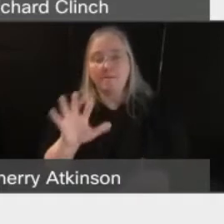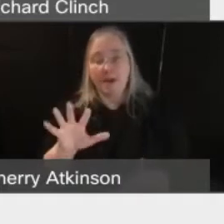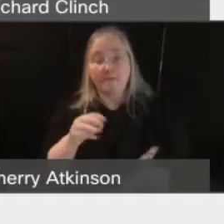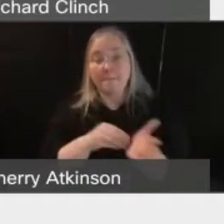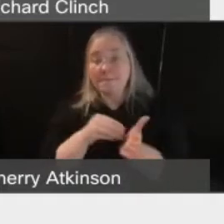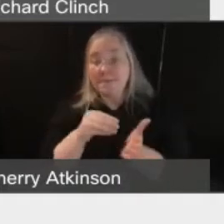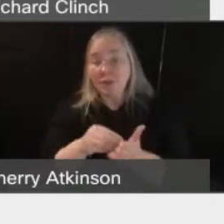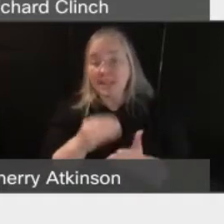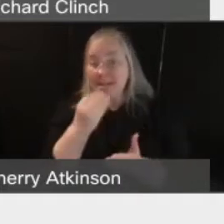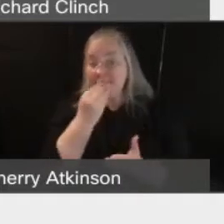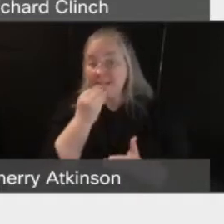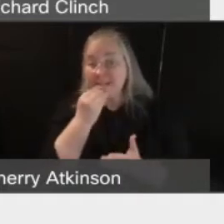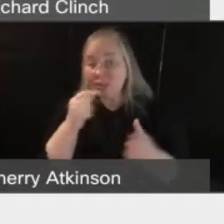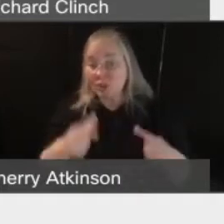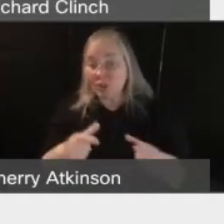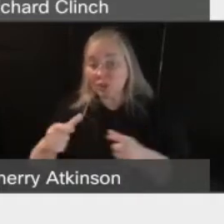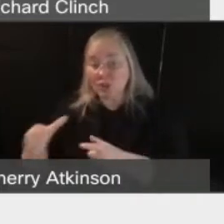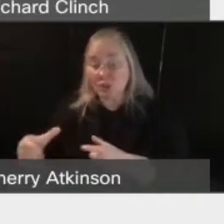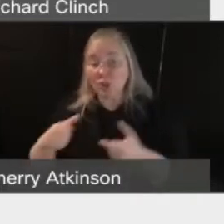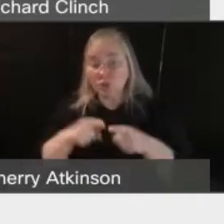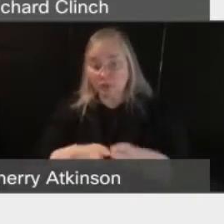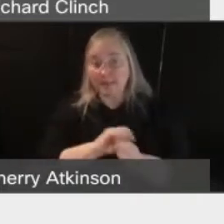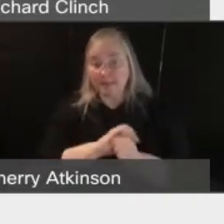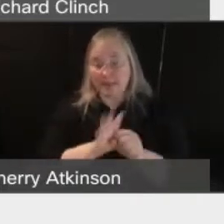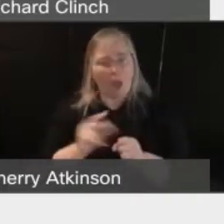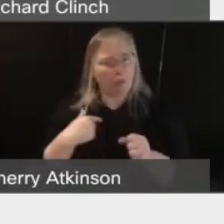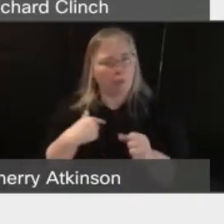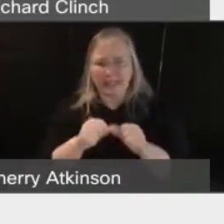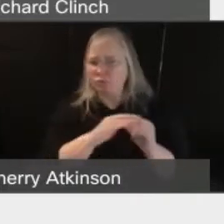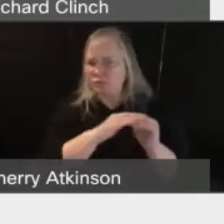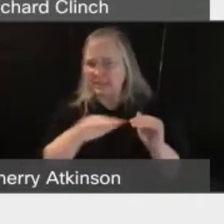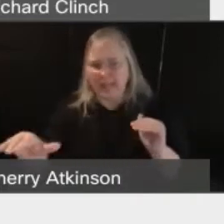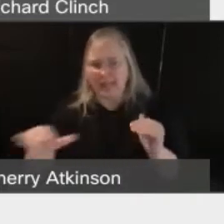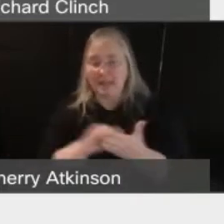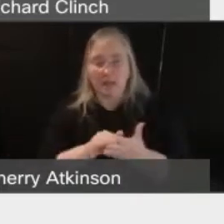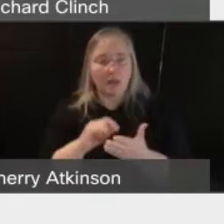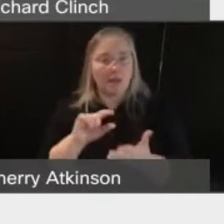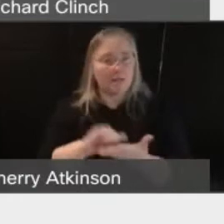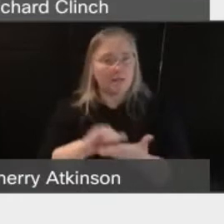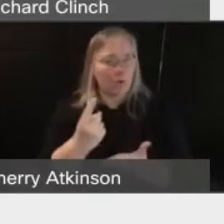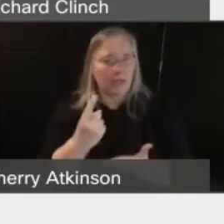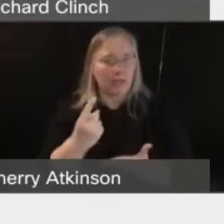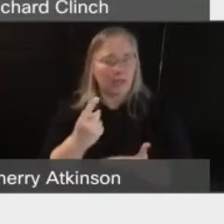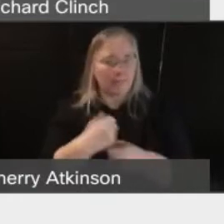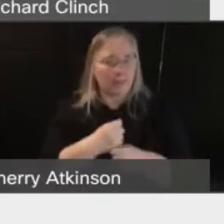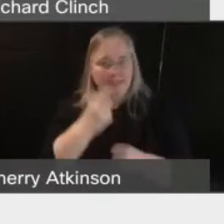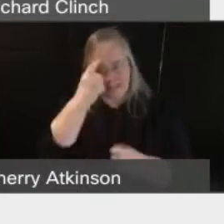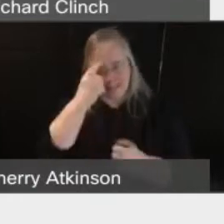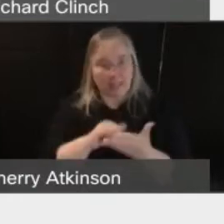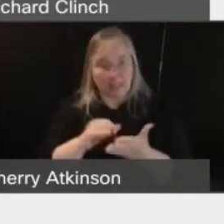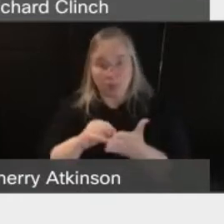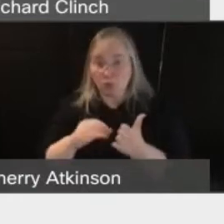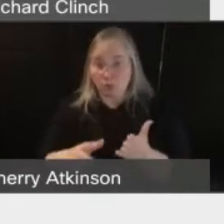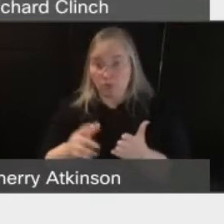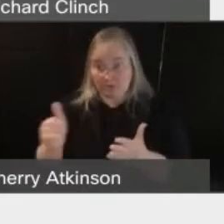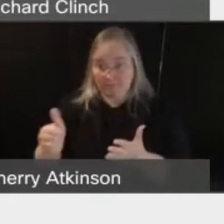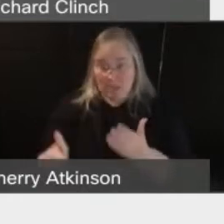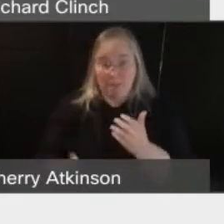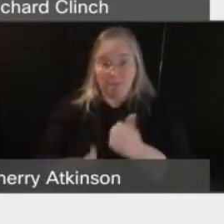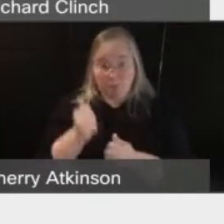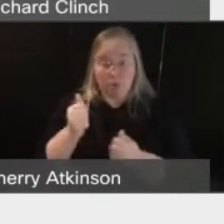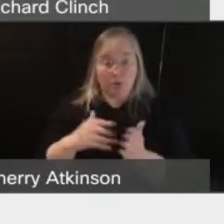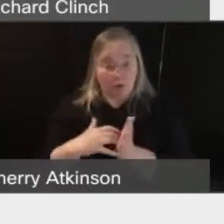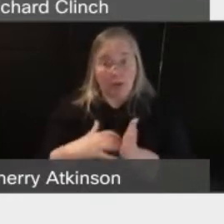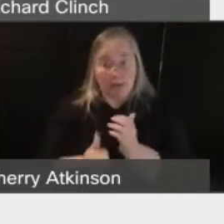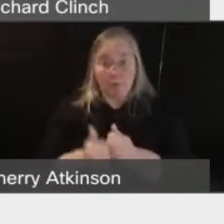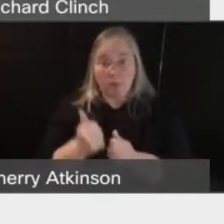during the pandemic, and we continue to sustain that. So it only makes sense that the students who are most vulnerable are most at risk leaving the school